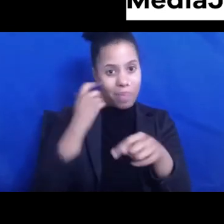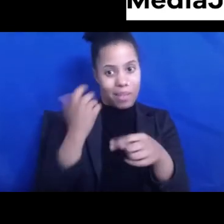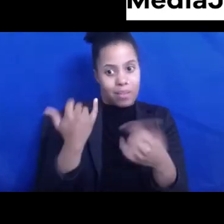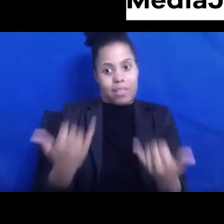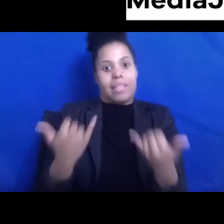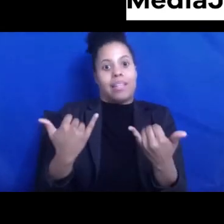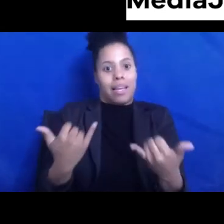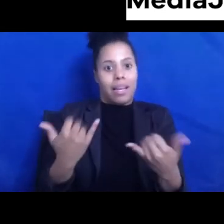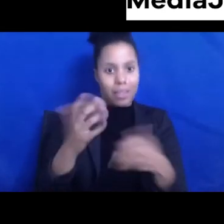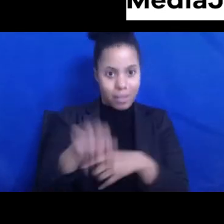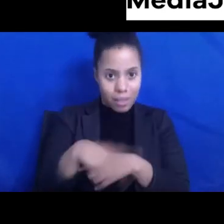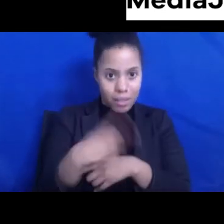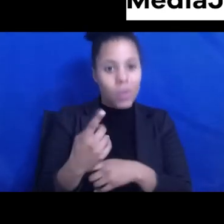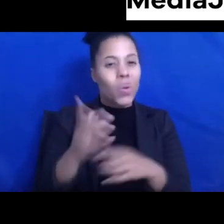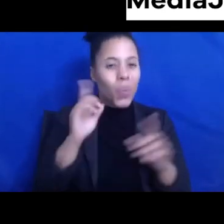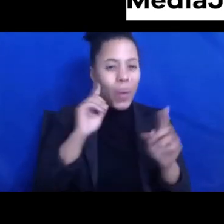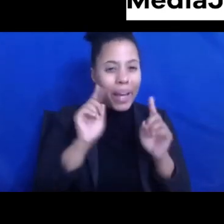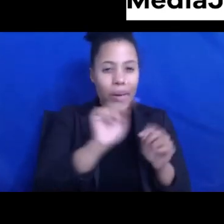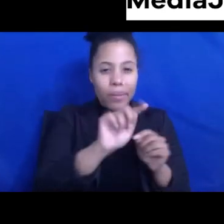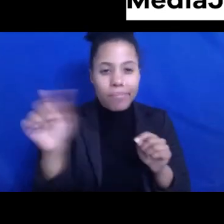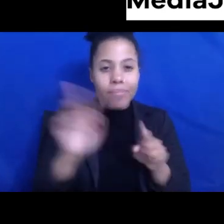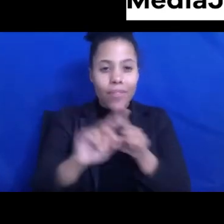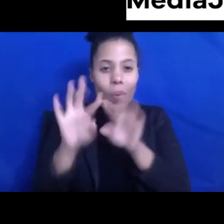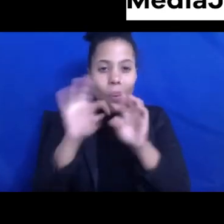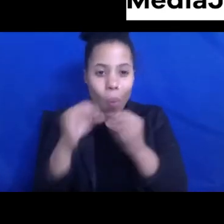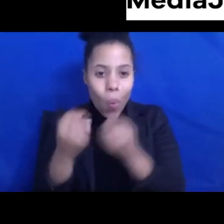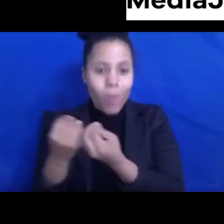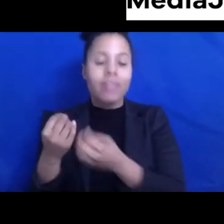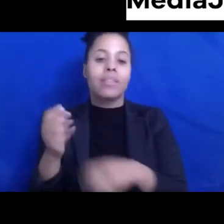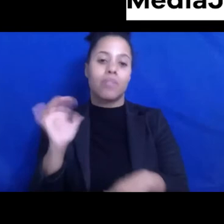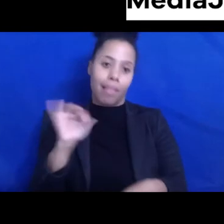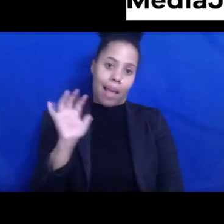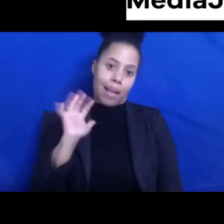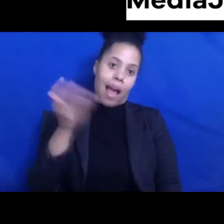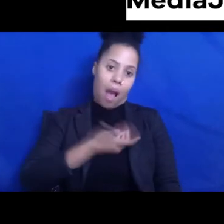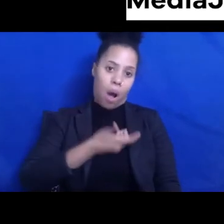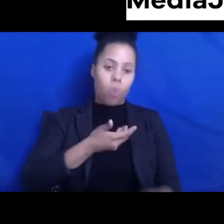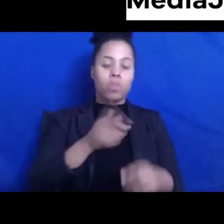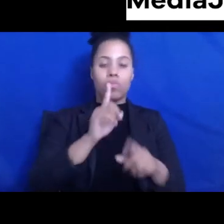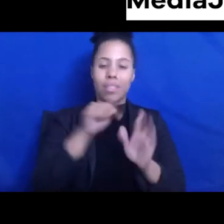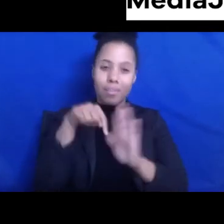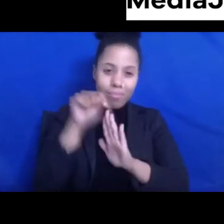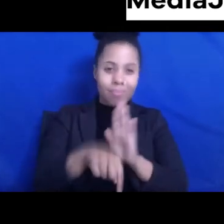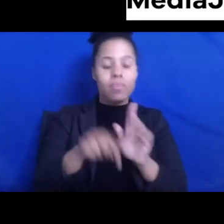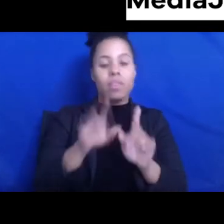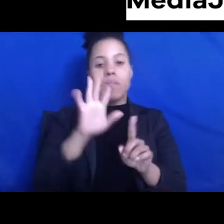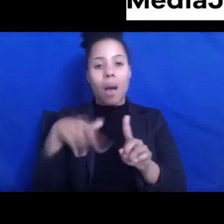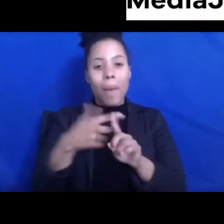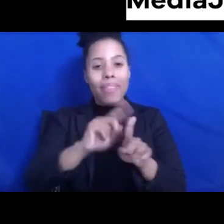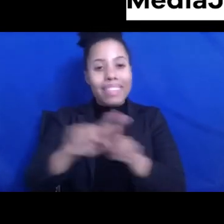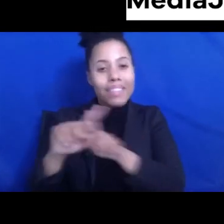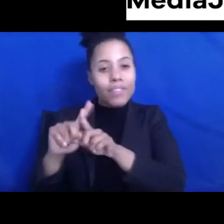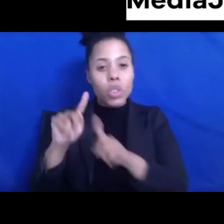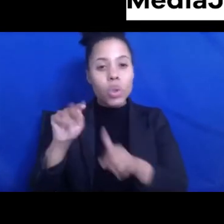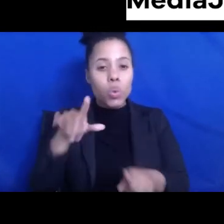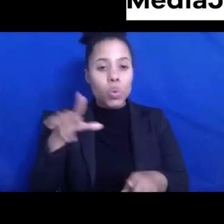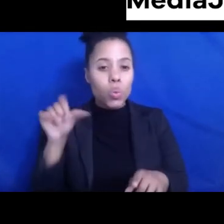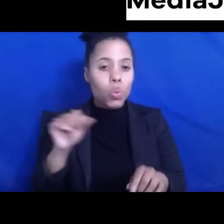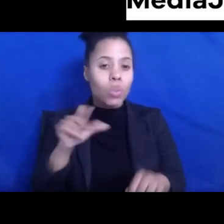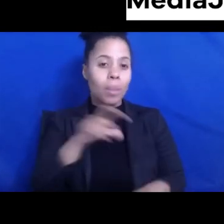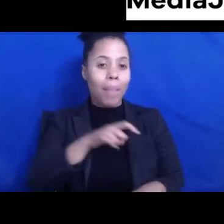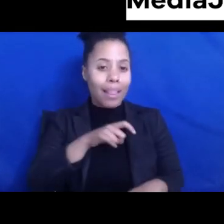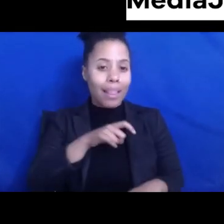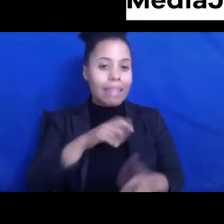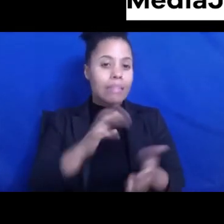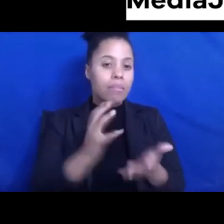you hear organizations like ours talk so much about the different tools that the police are using, and we get kind of like